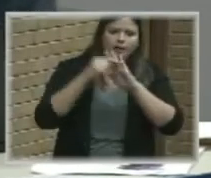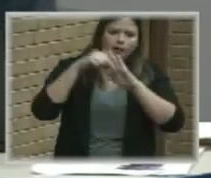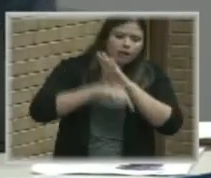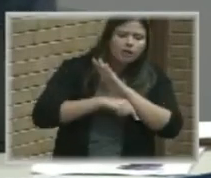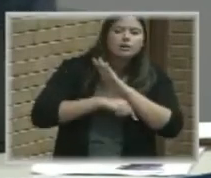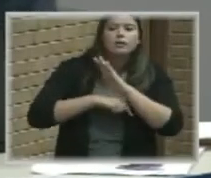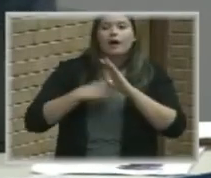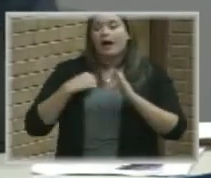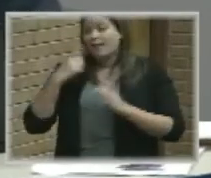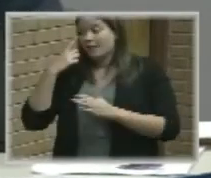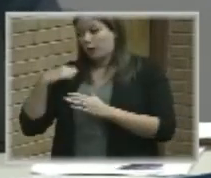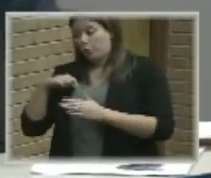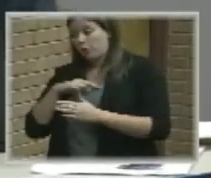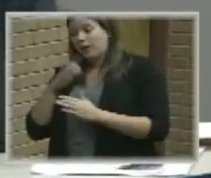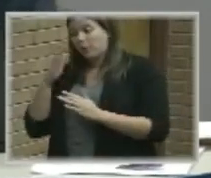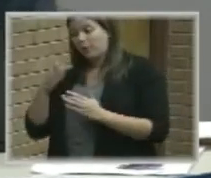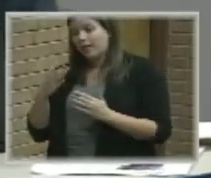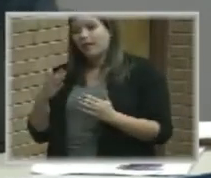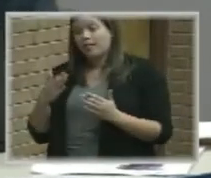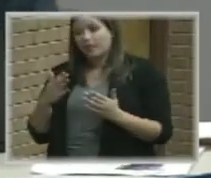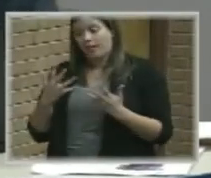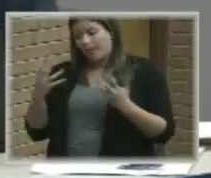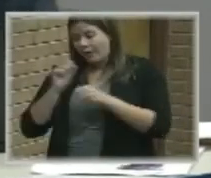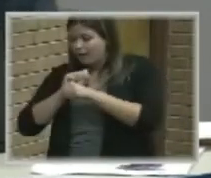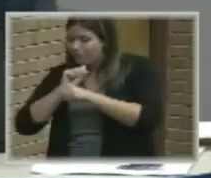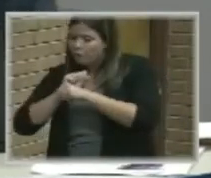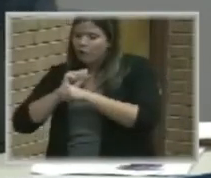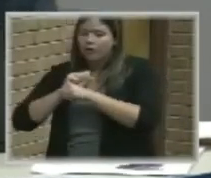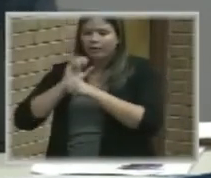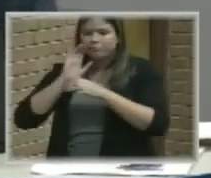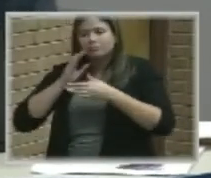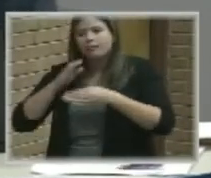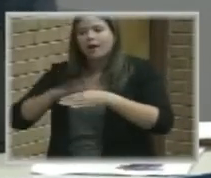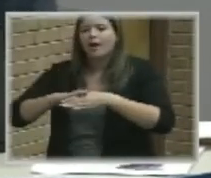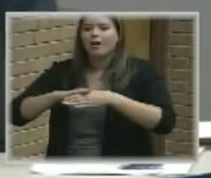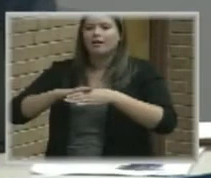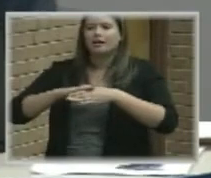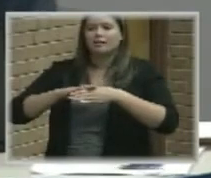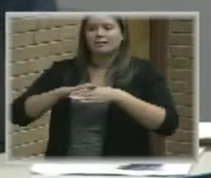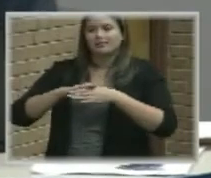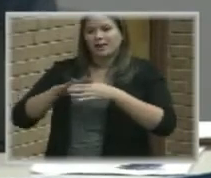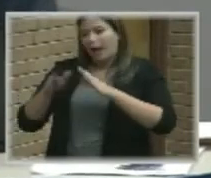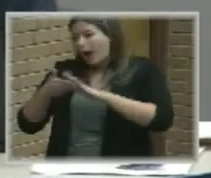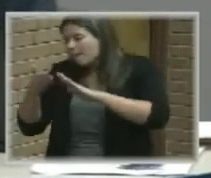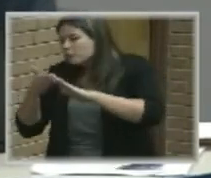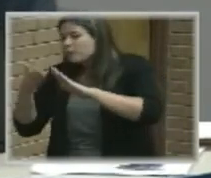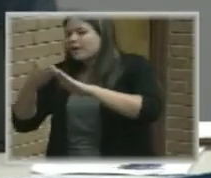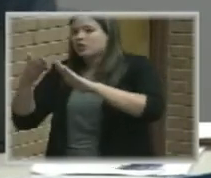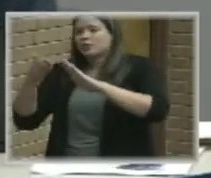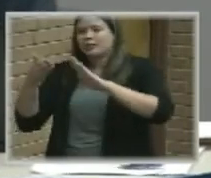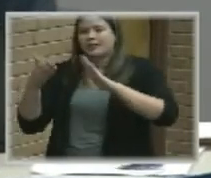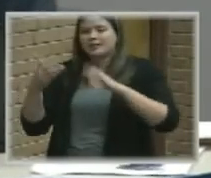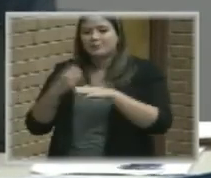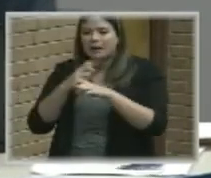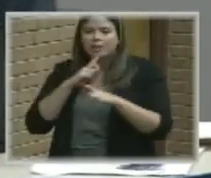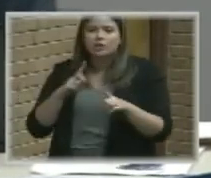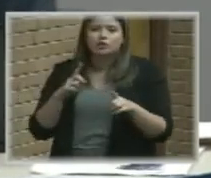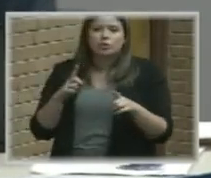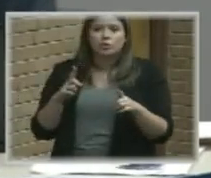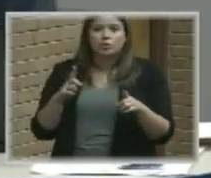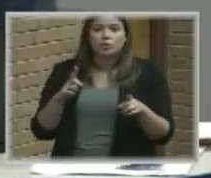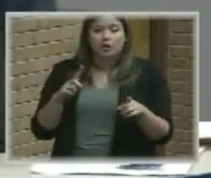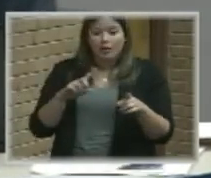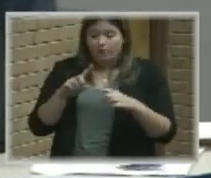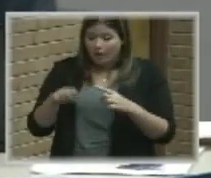going to be spending a lot of time on the operational side and making sure that when we